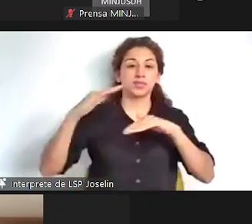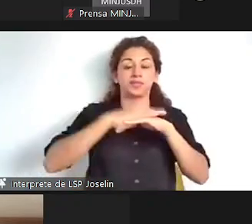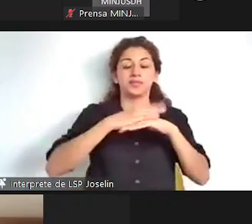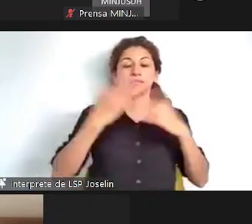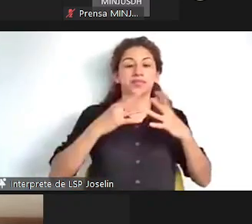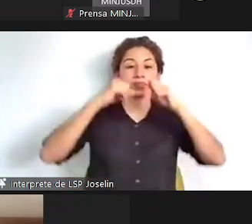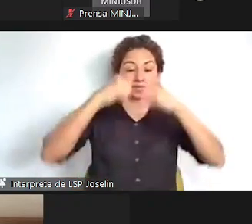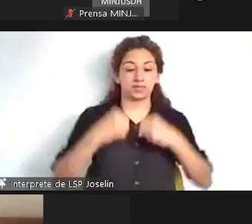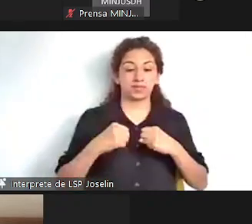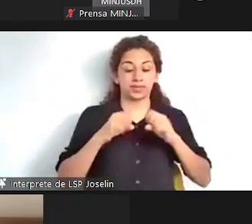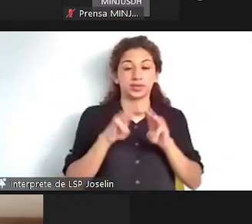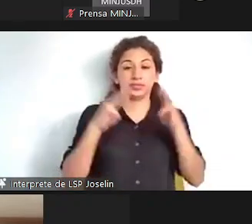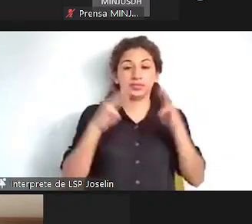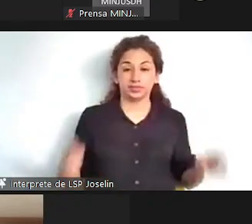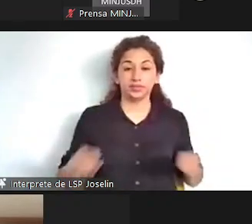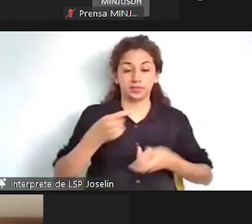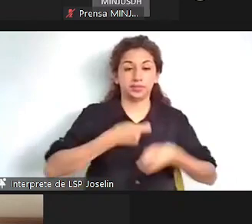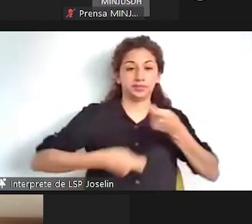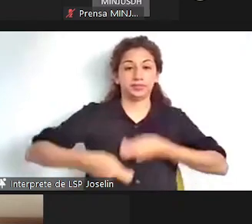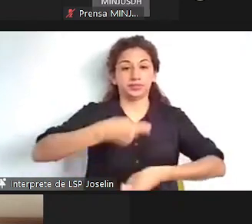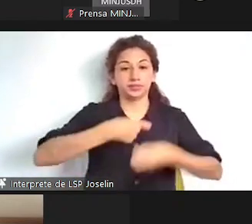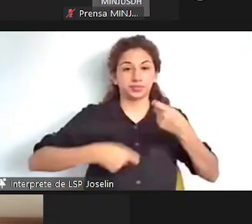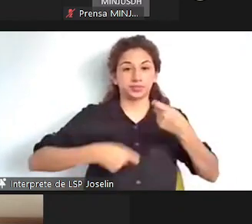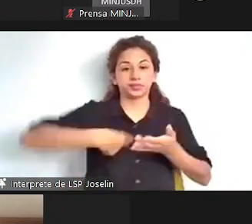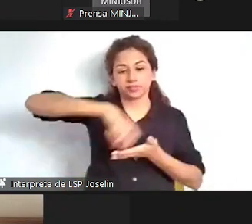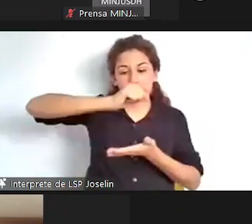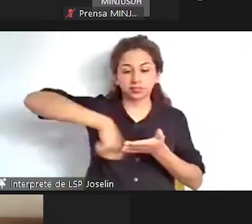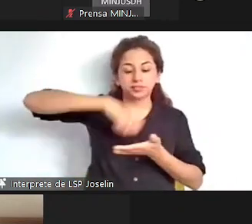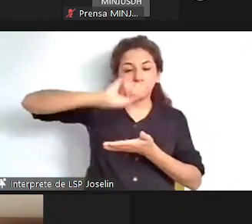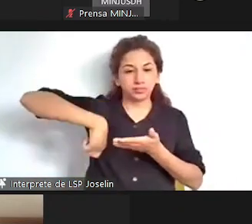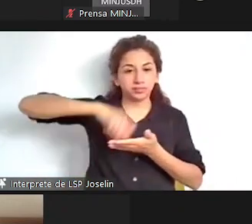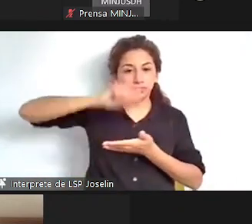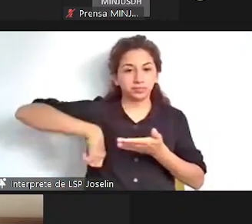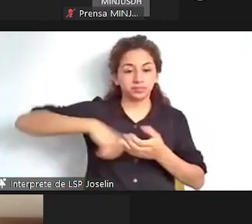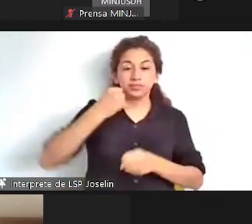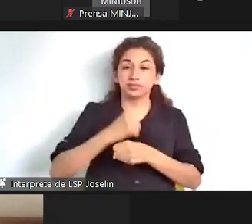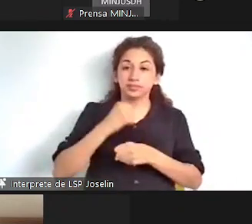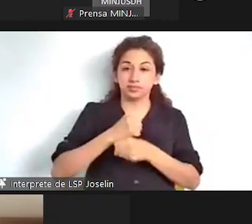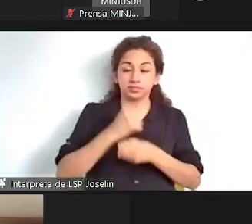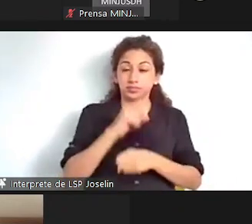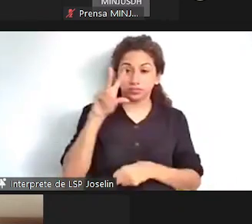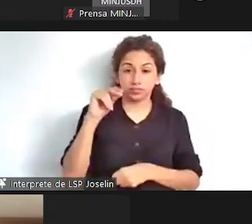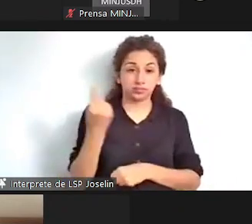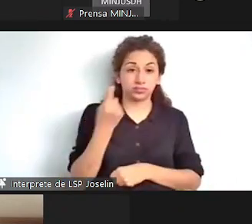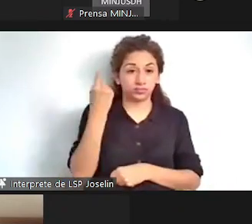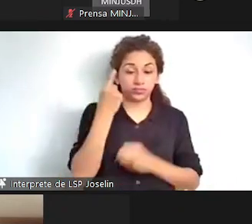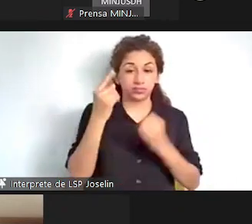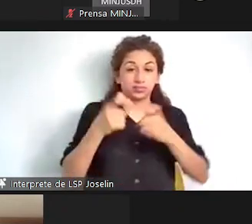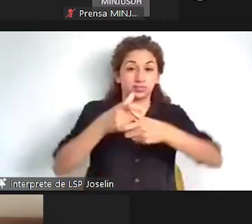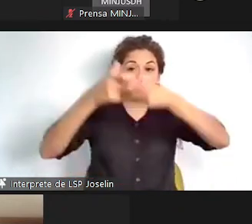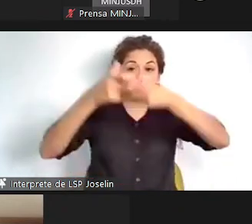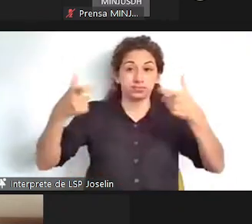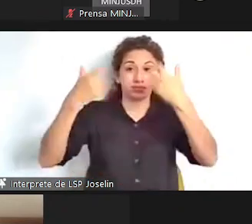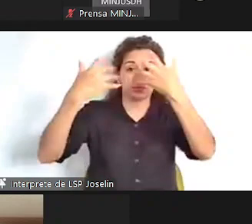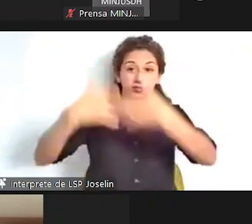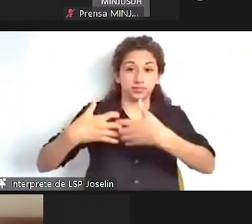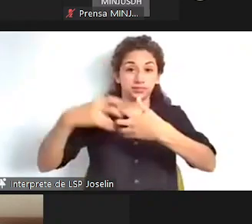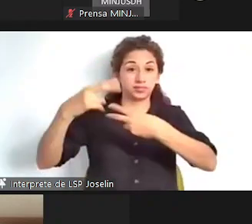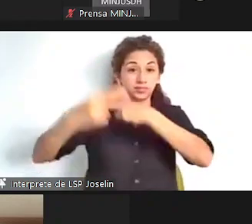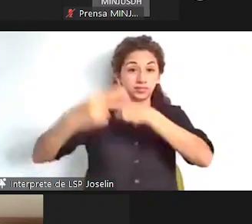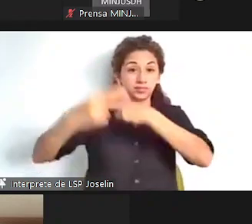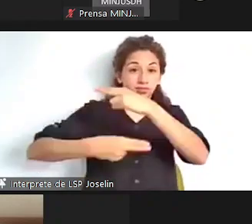and above it is to set the net round table and sign labor clauses and not only for the big and